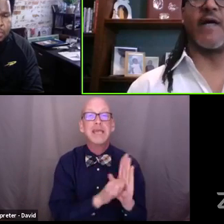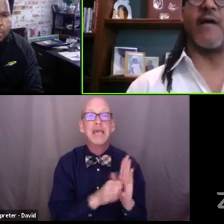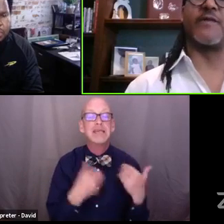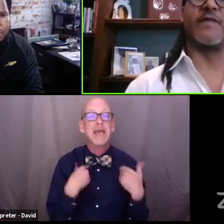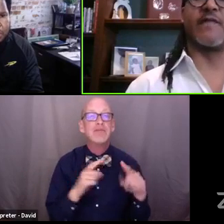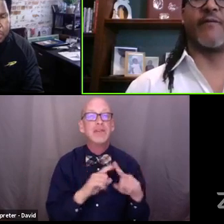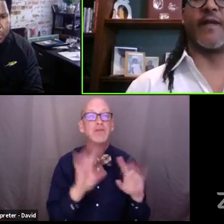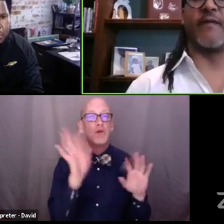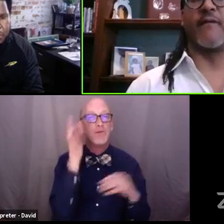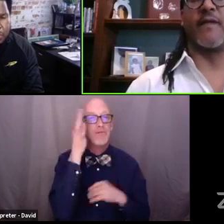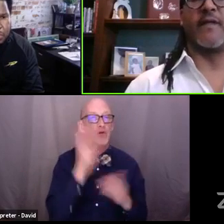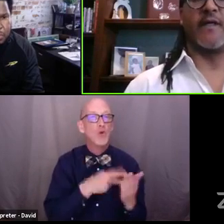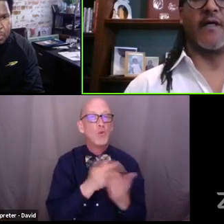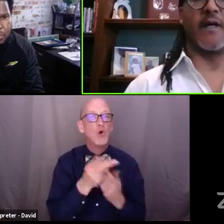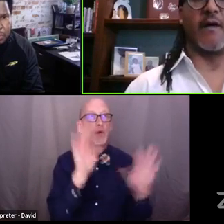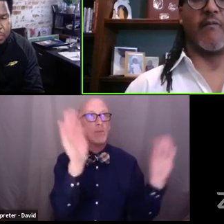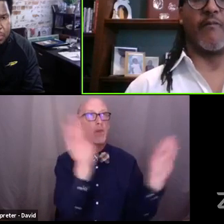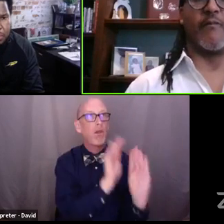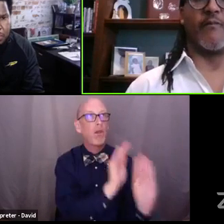programs to accomplish the same thing.